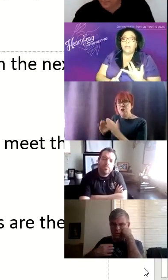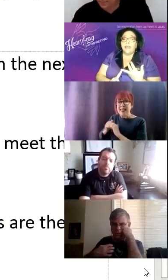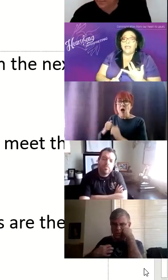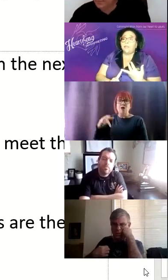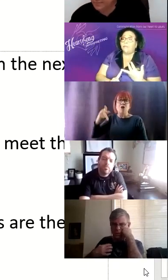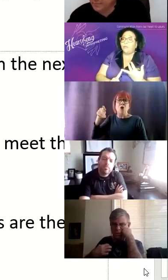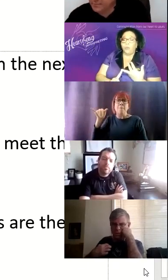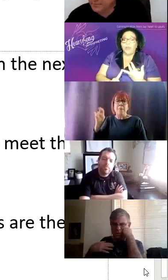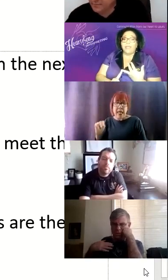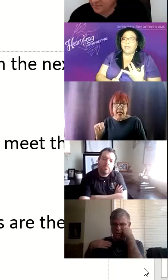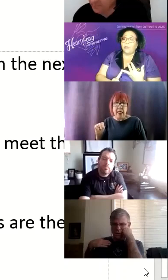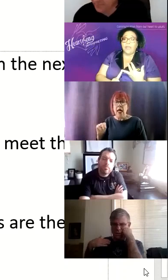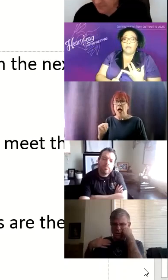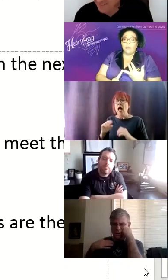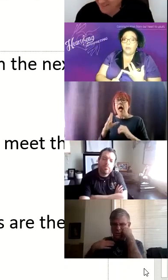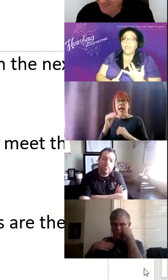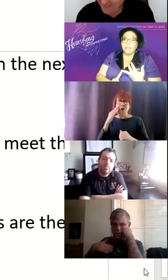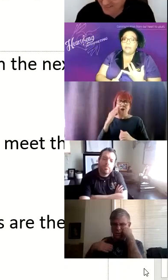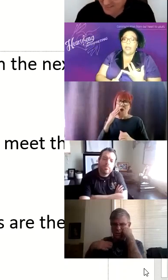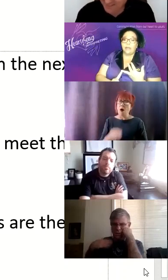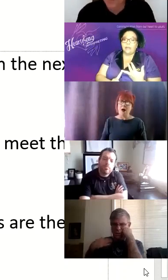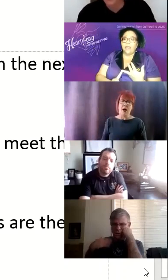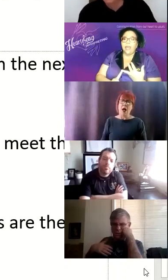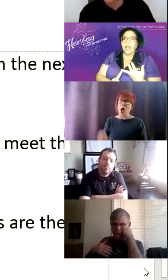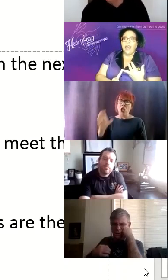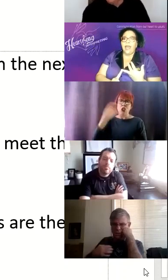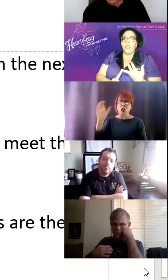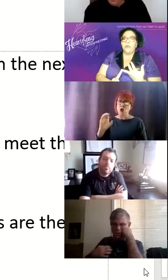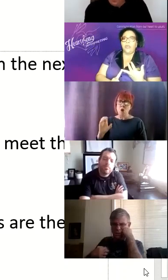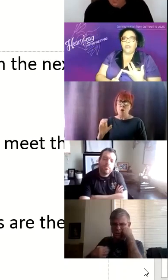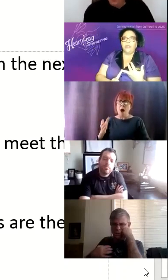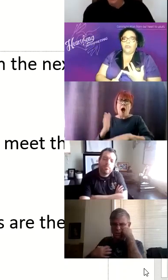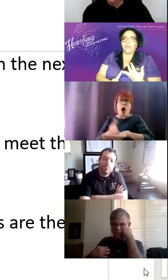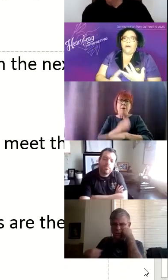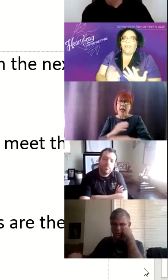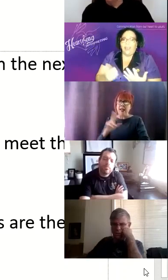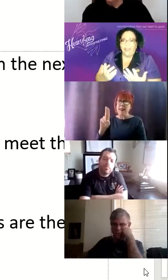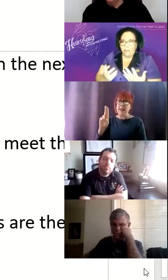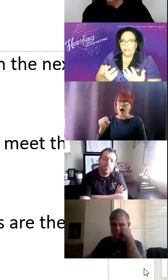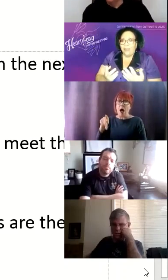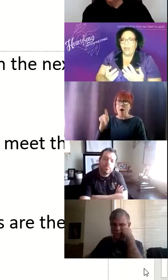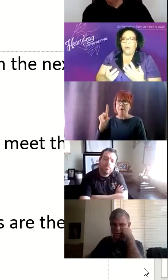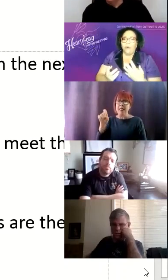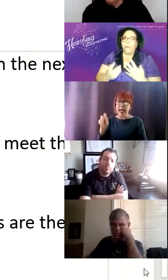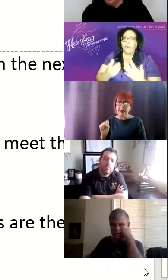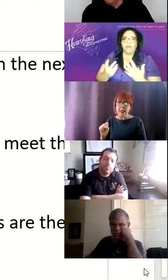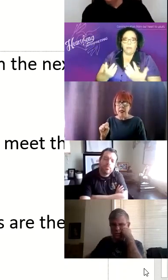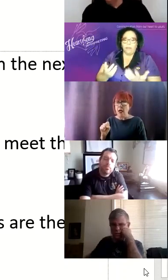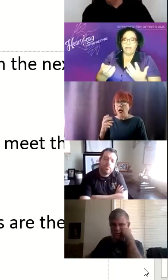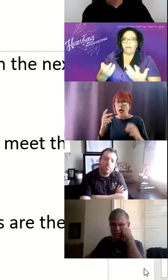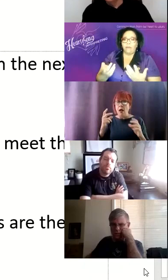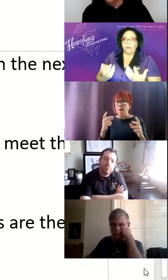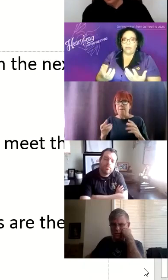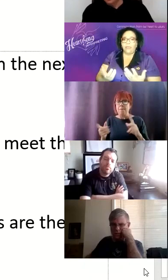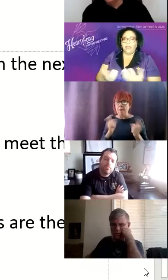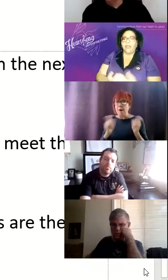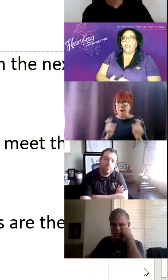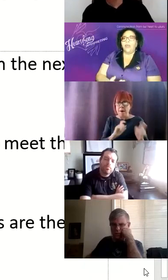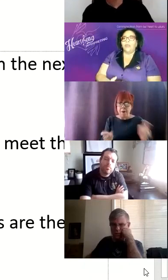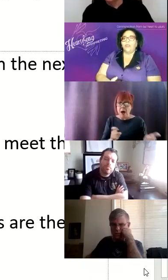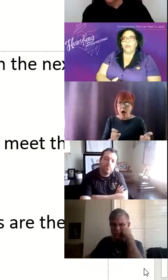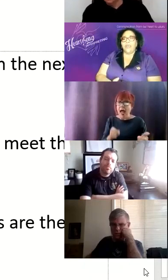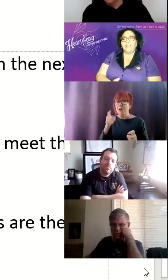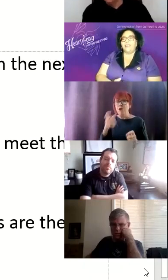Zoom updates twice, 3 times a week sometimes, and you can lose your spotlighting ability or whatever platform you're